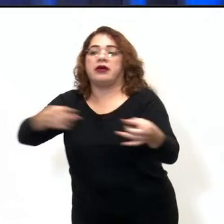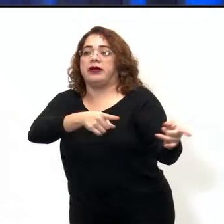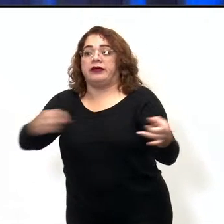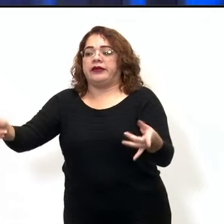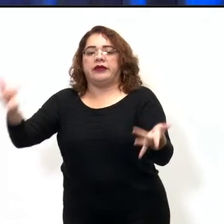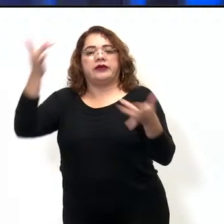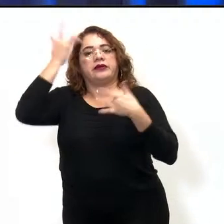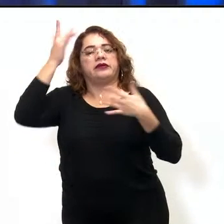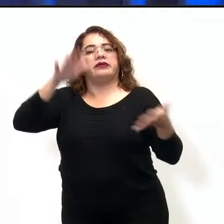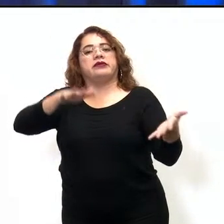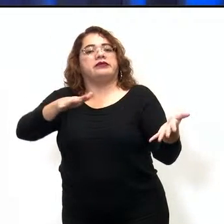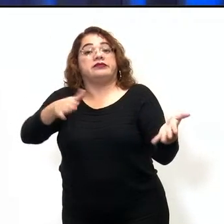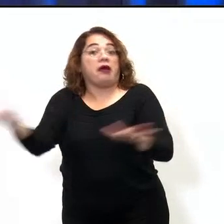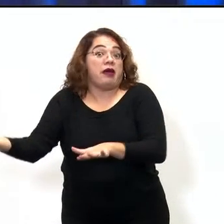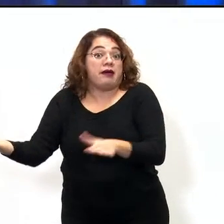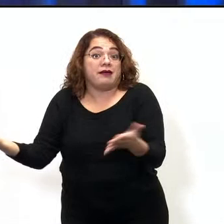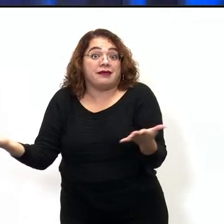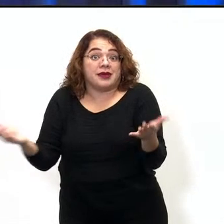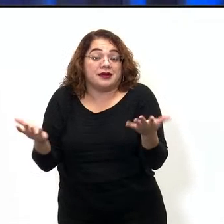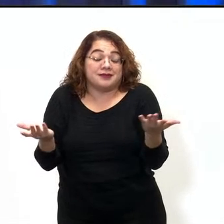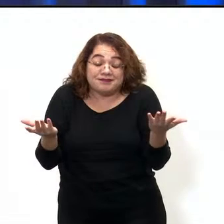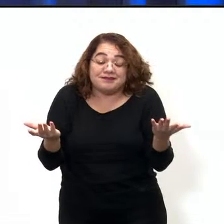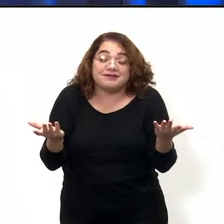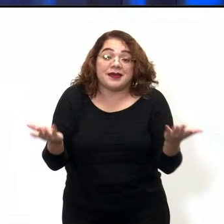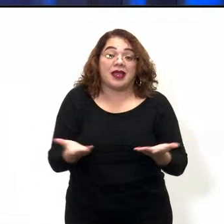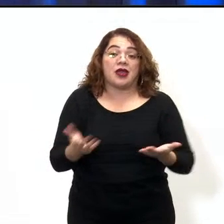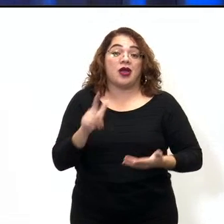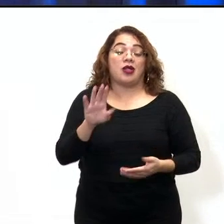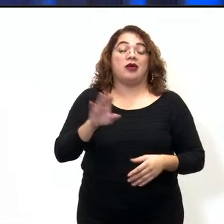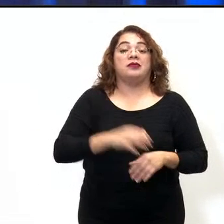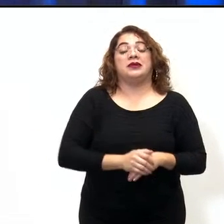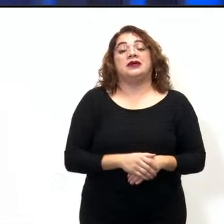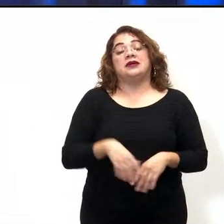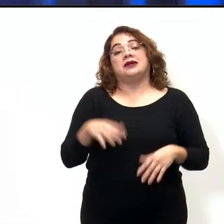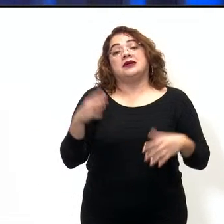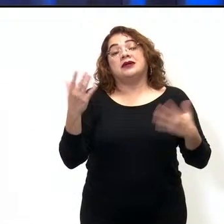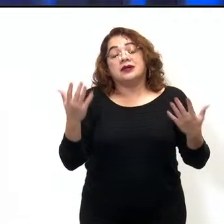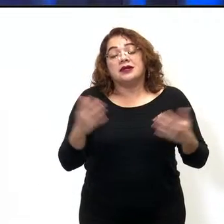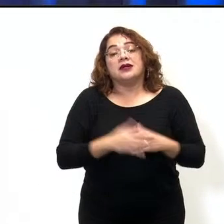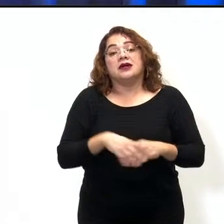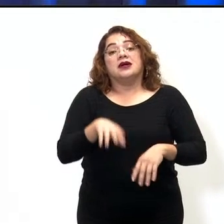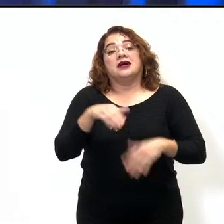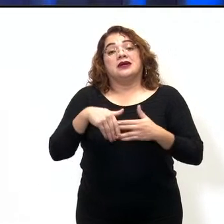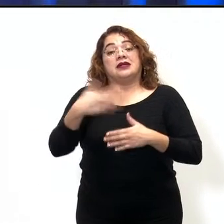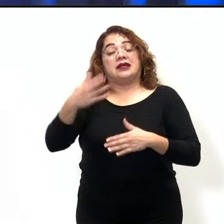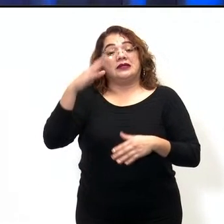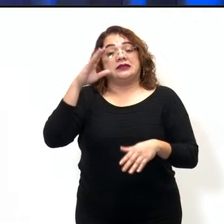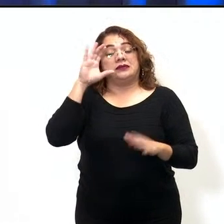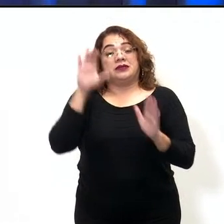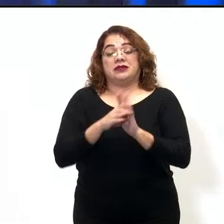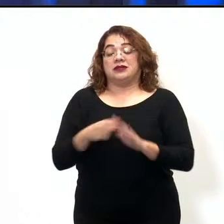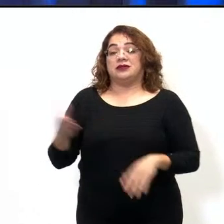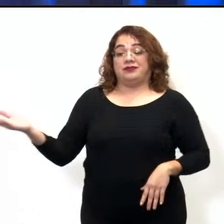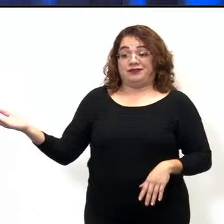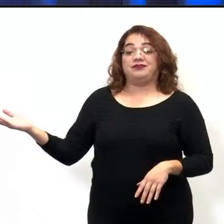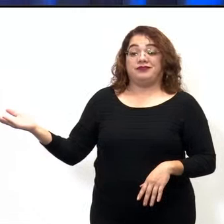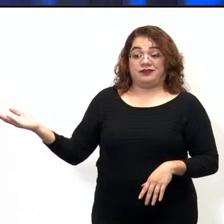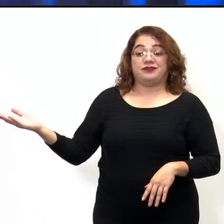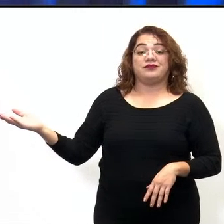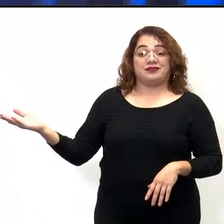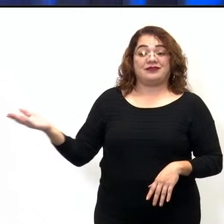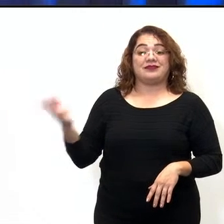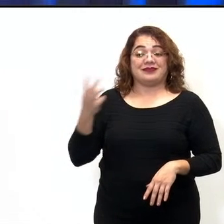So look at this hospitalization trend in this next image. And we know that hospitalizations, of course, are an indicator of how many people